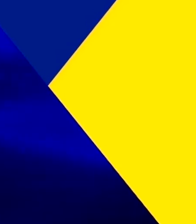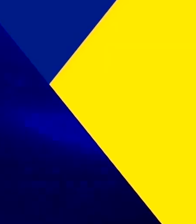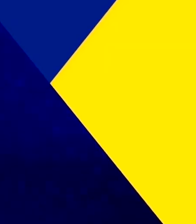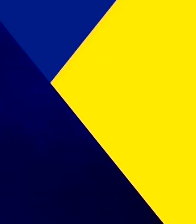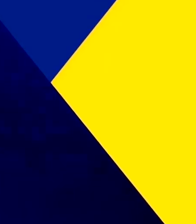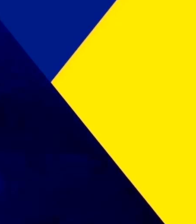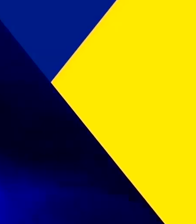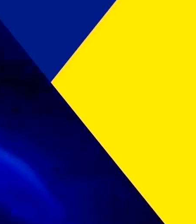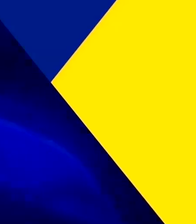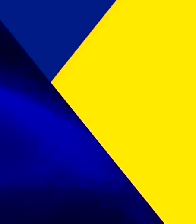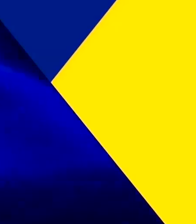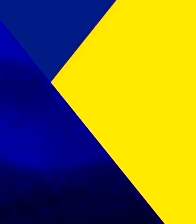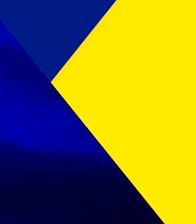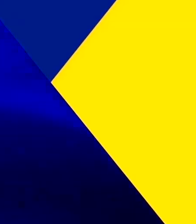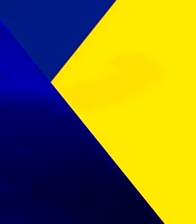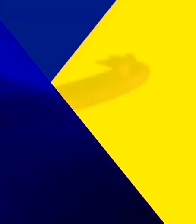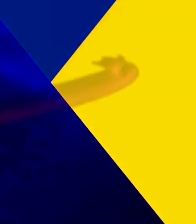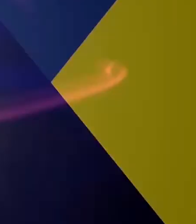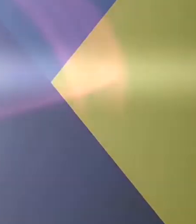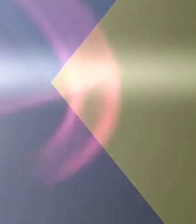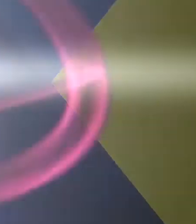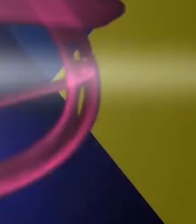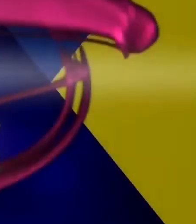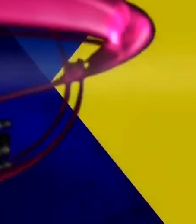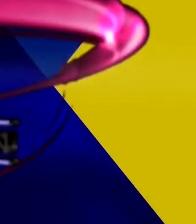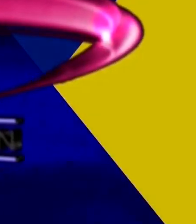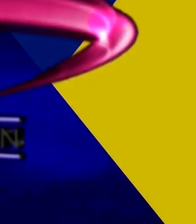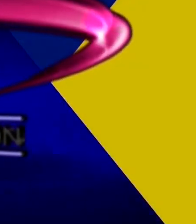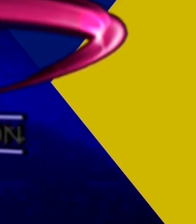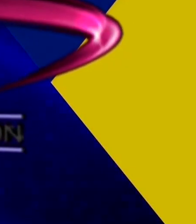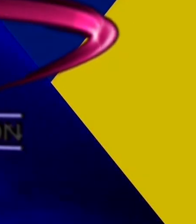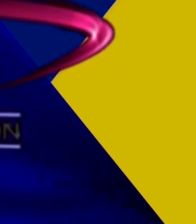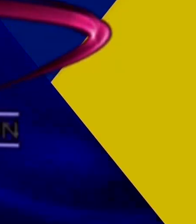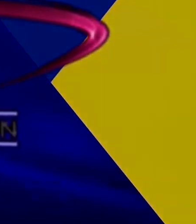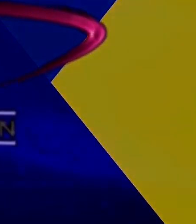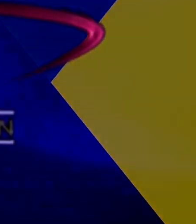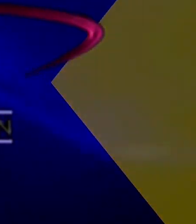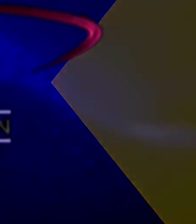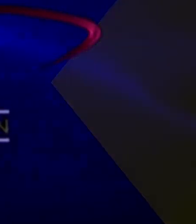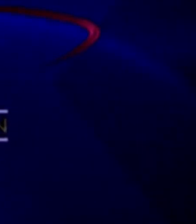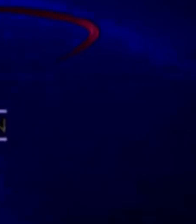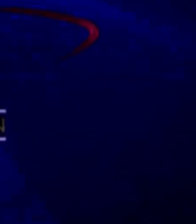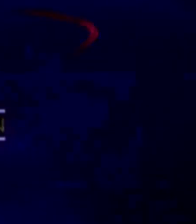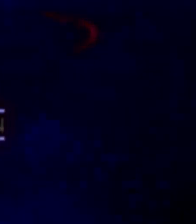Hashtag 246 was brought to you with the kind compliments of the Caribbean Broadcasting Corporation.